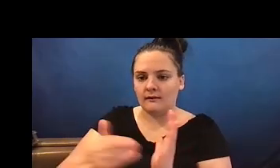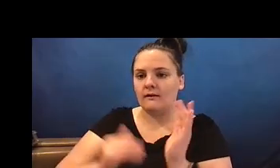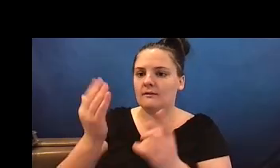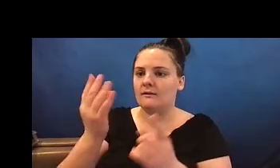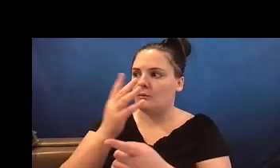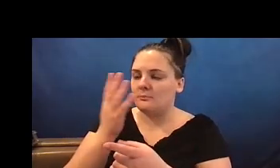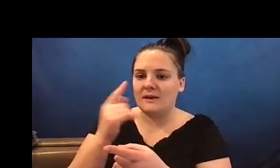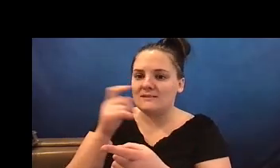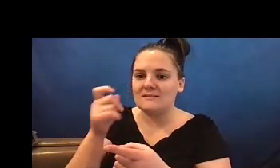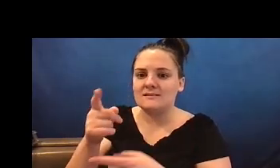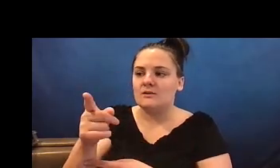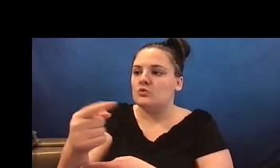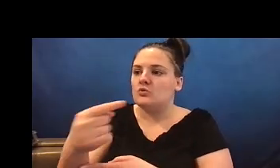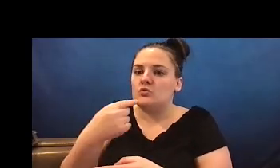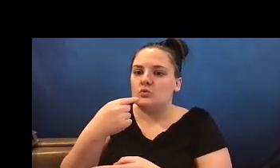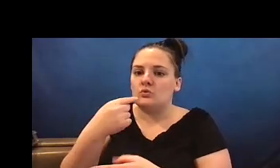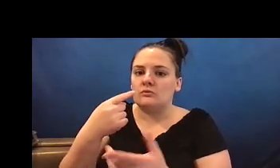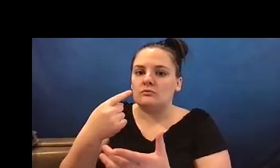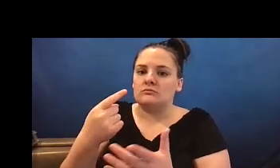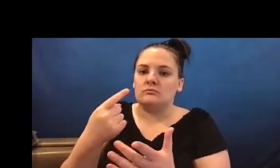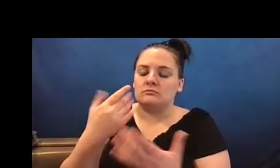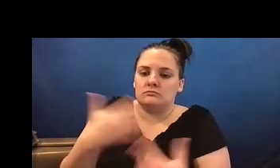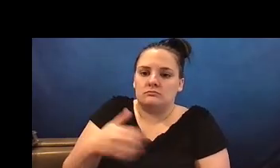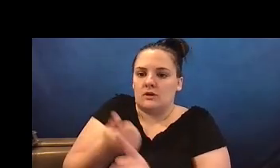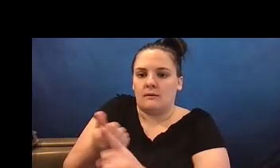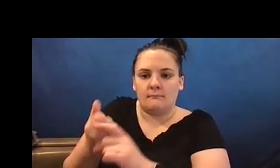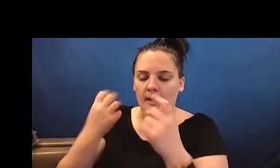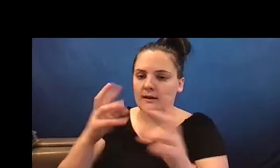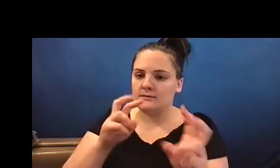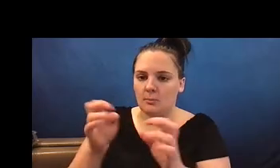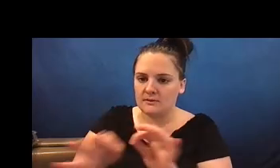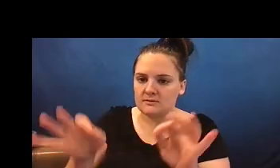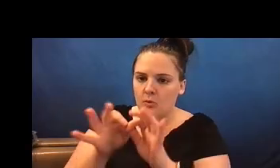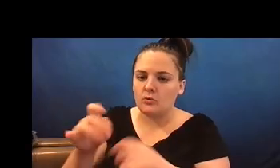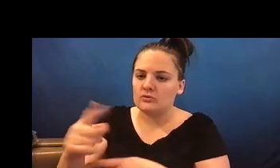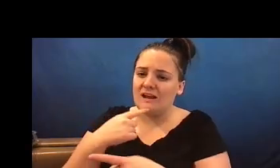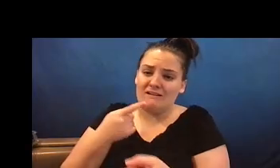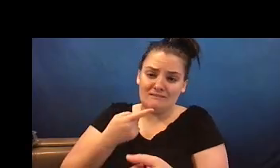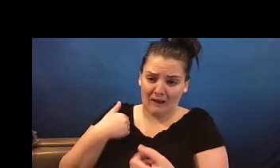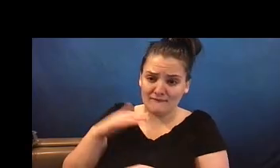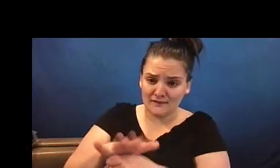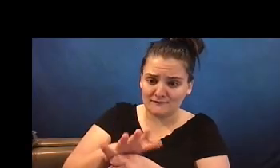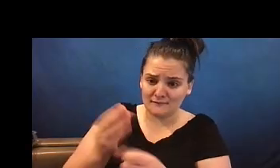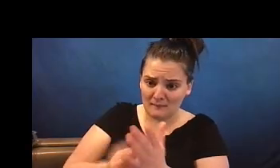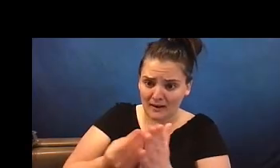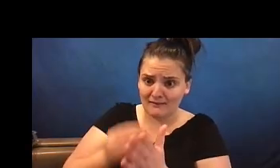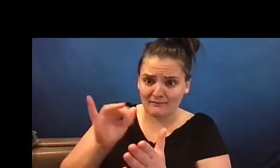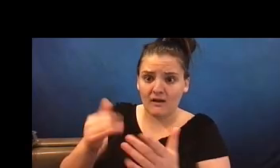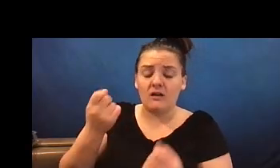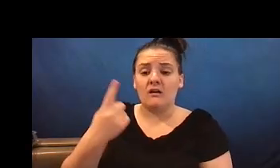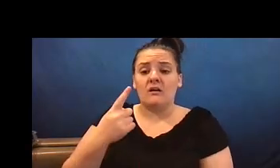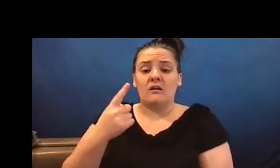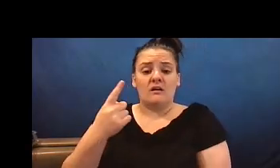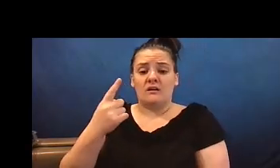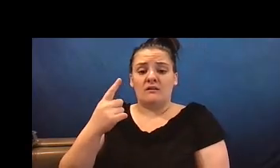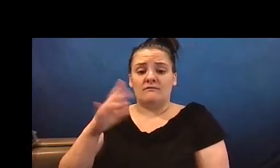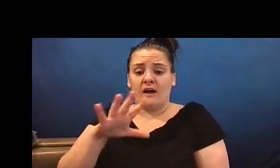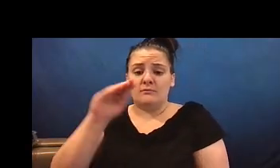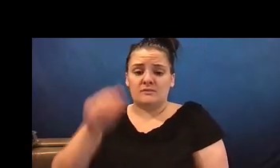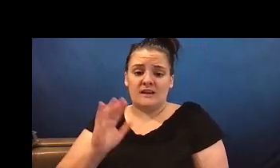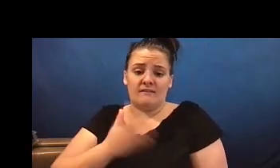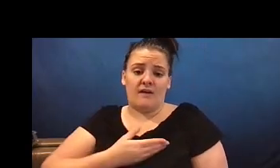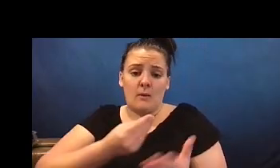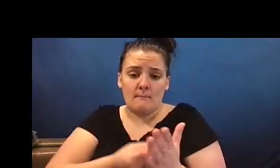money. And I think about, half of our spend for prescription drugs is on 1.5% of the drugs. What are we